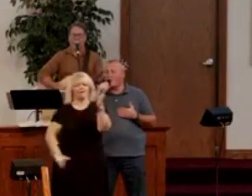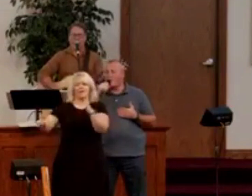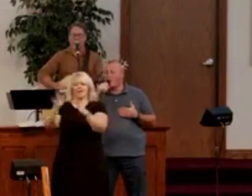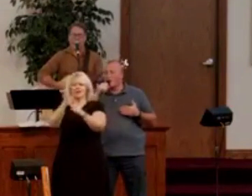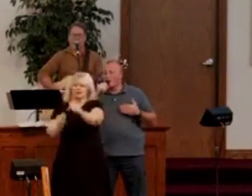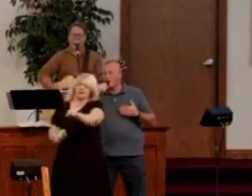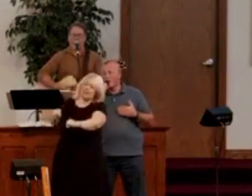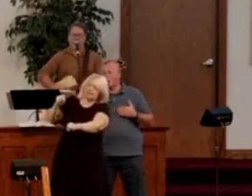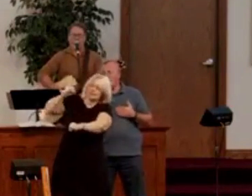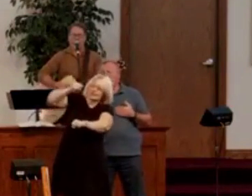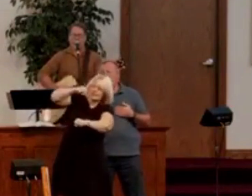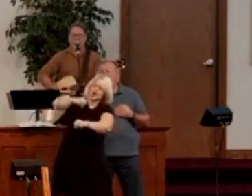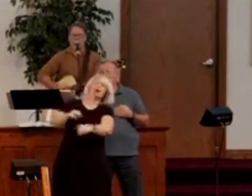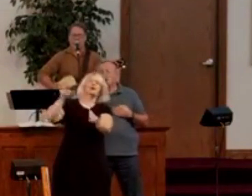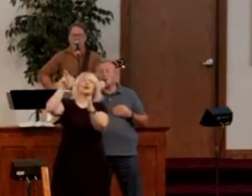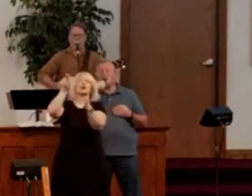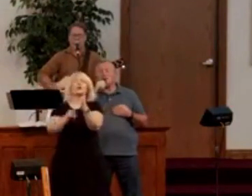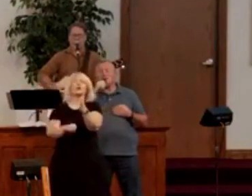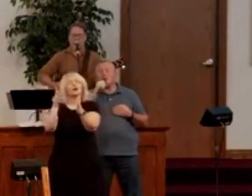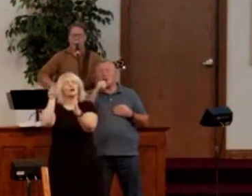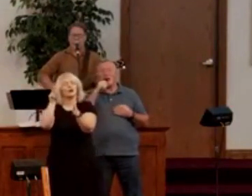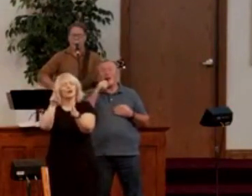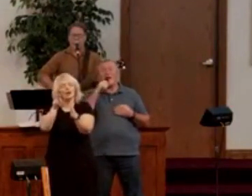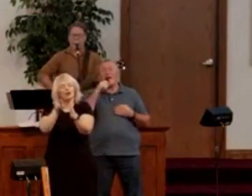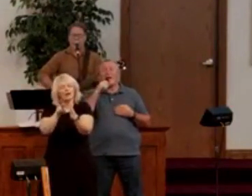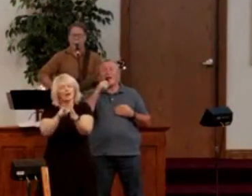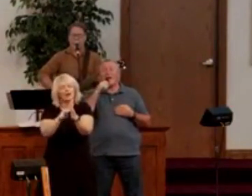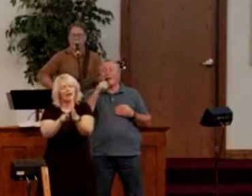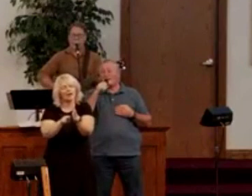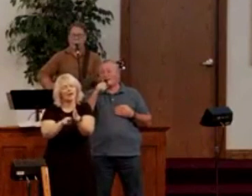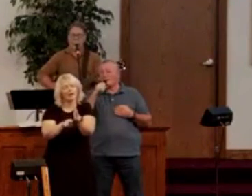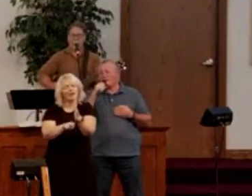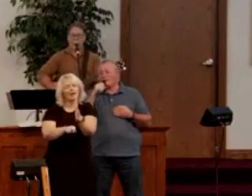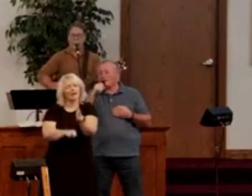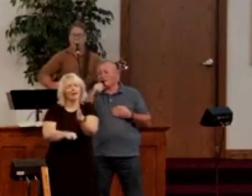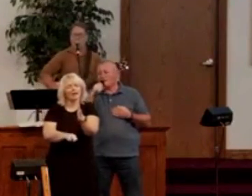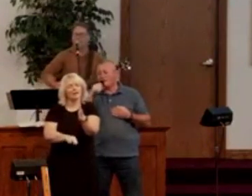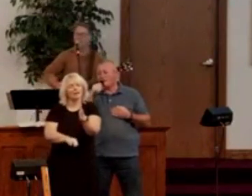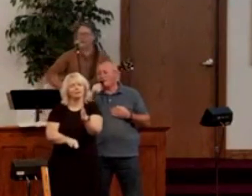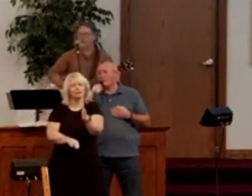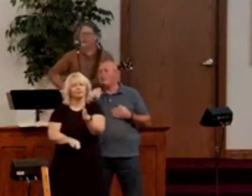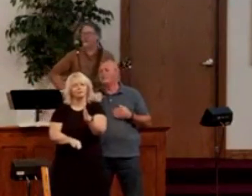grave. Jesus conquered the grave.